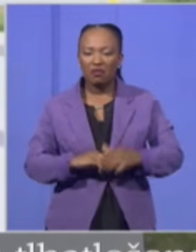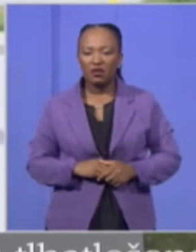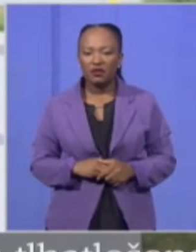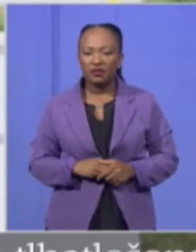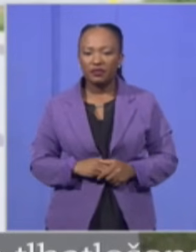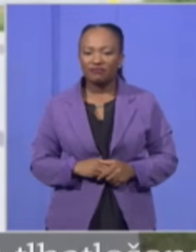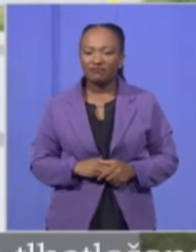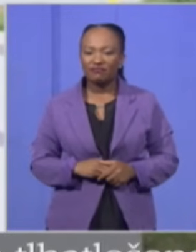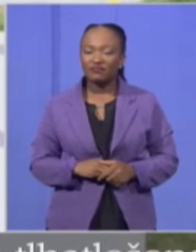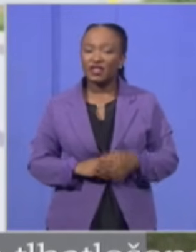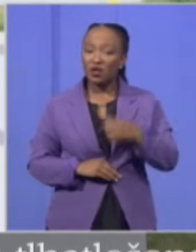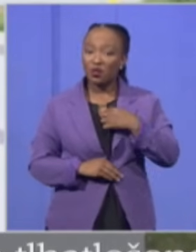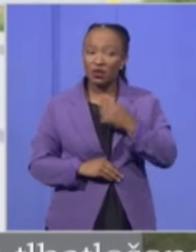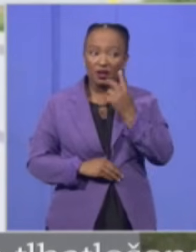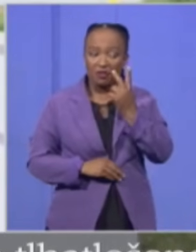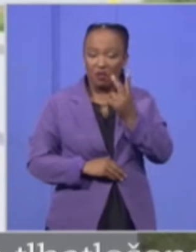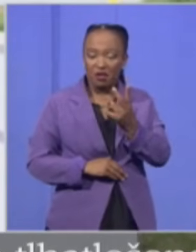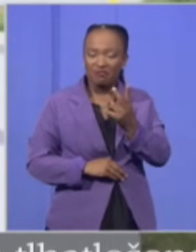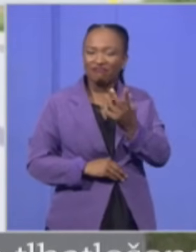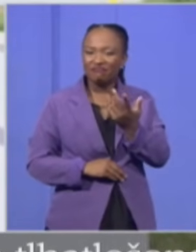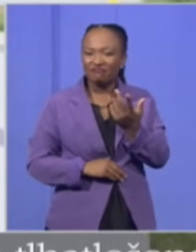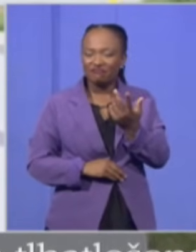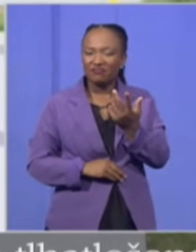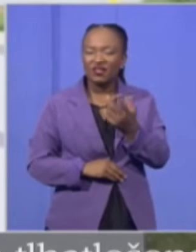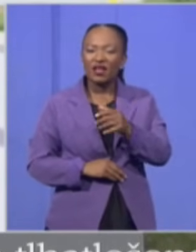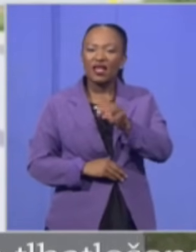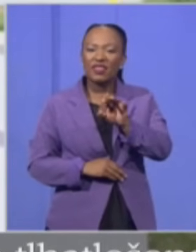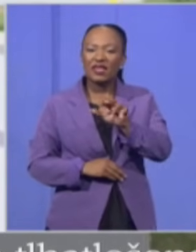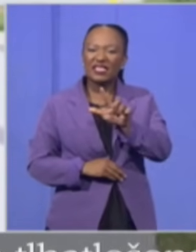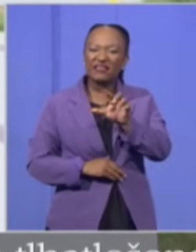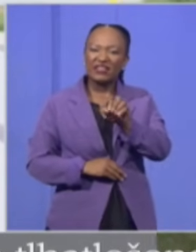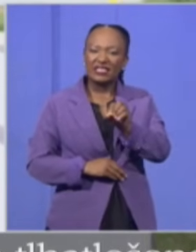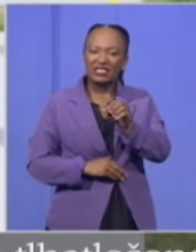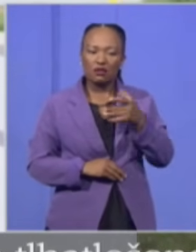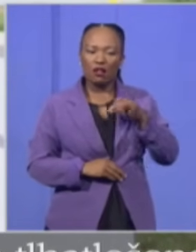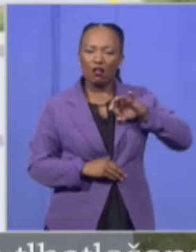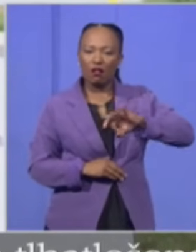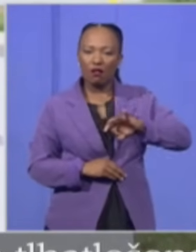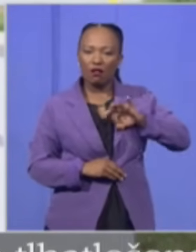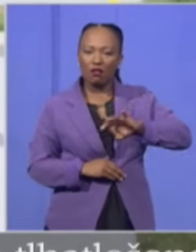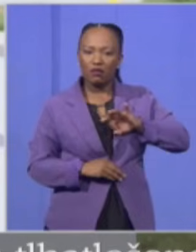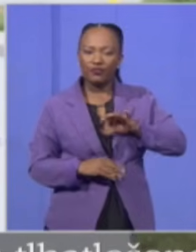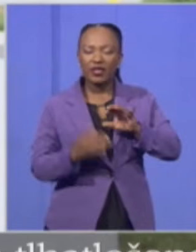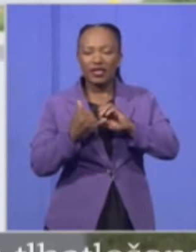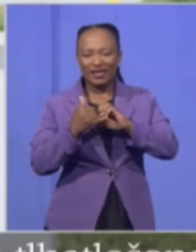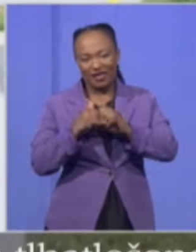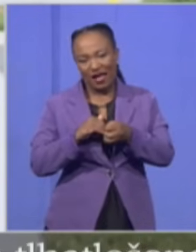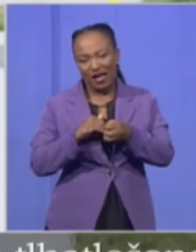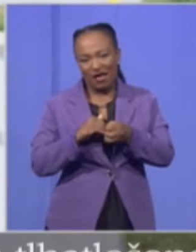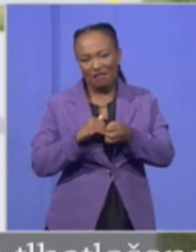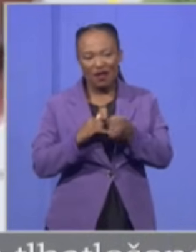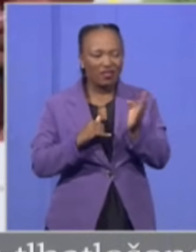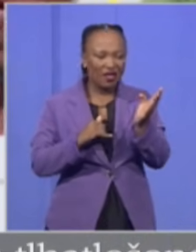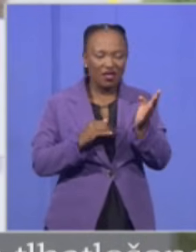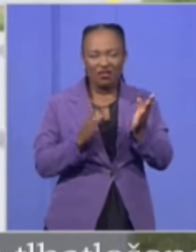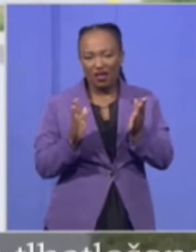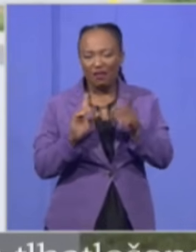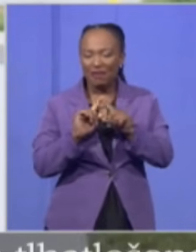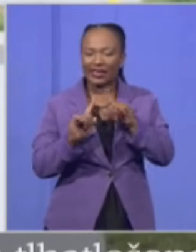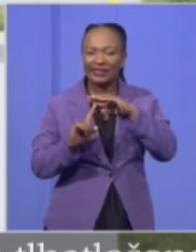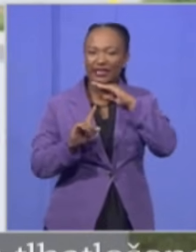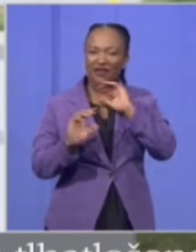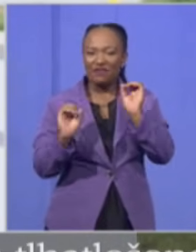so re bona ka re meebile 370 re golang inozama molemo but ha enough for